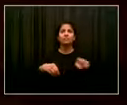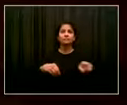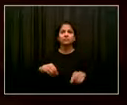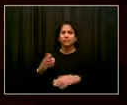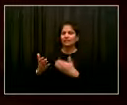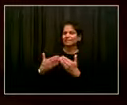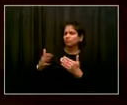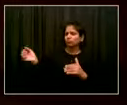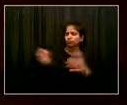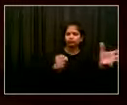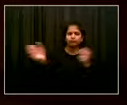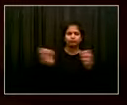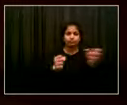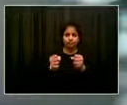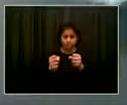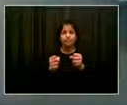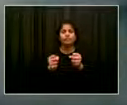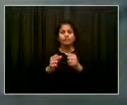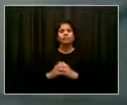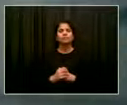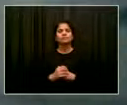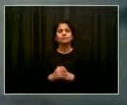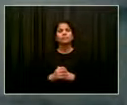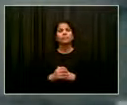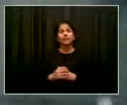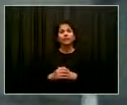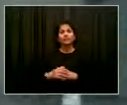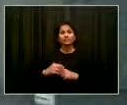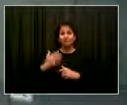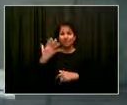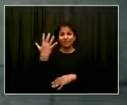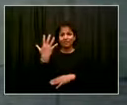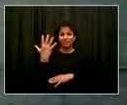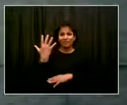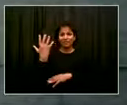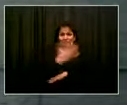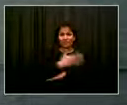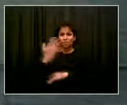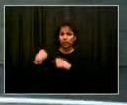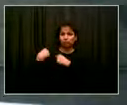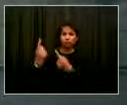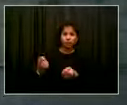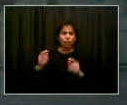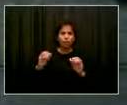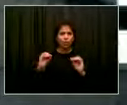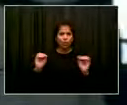not one incident in a very quote-unquote volatile community, not one